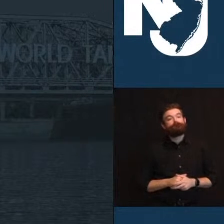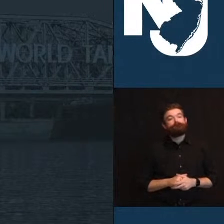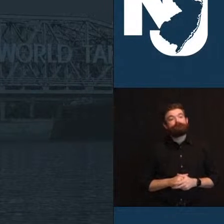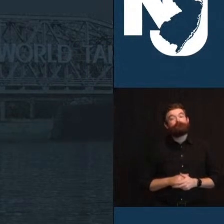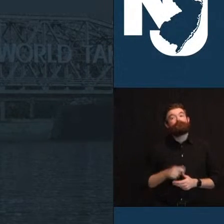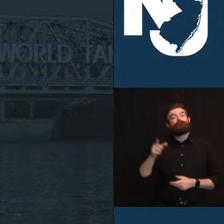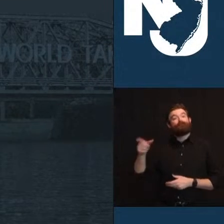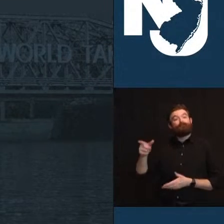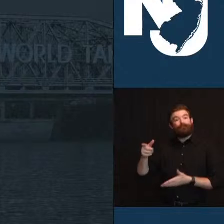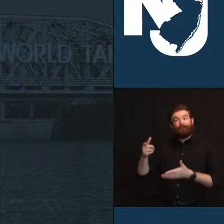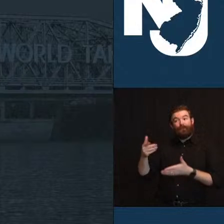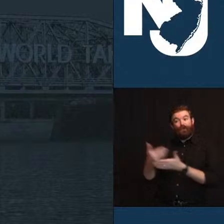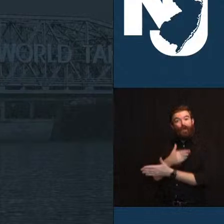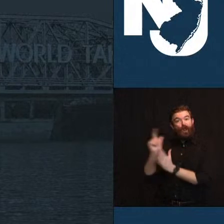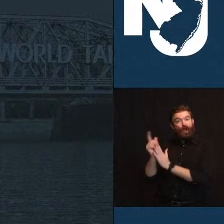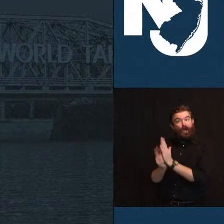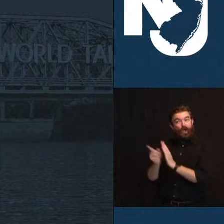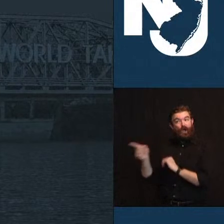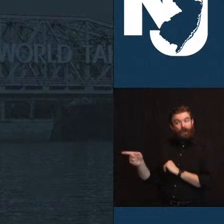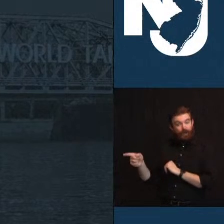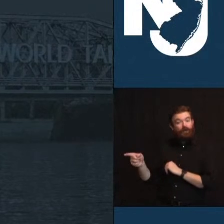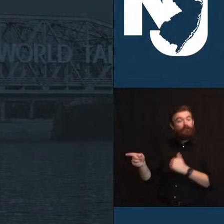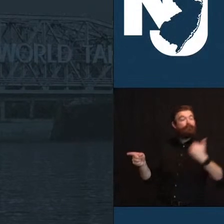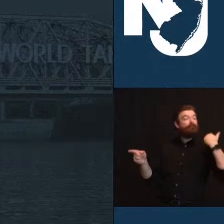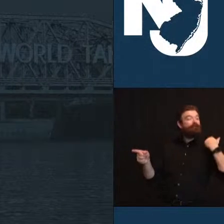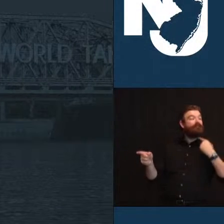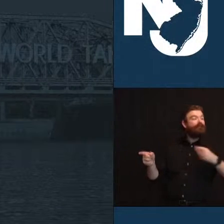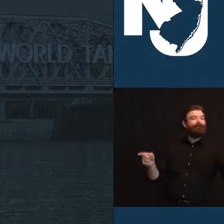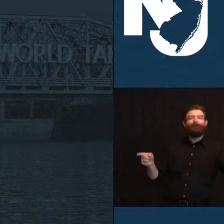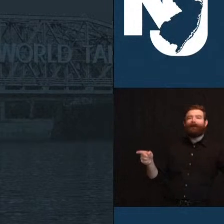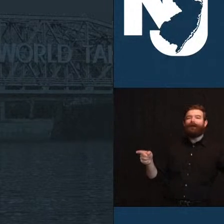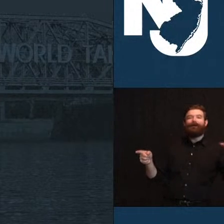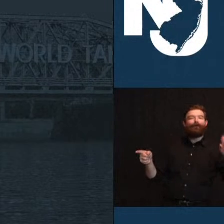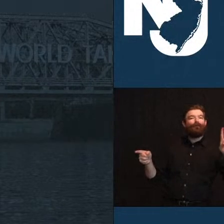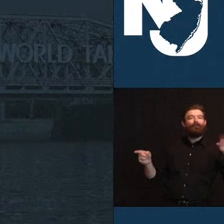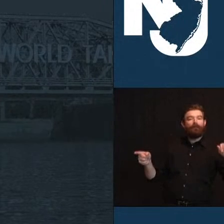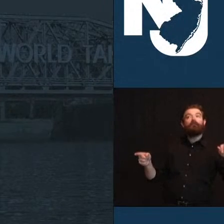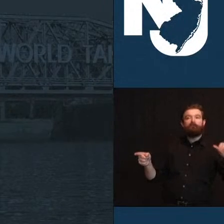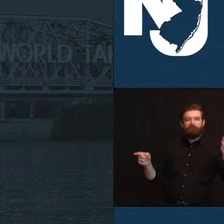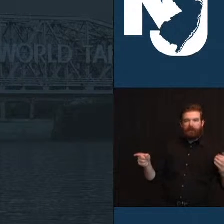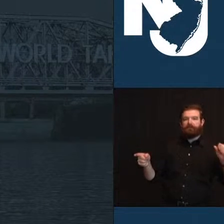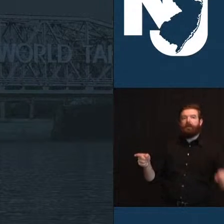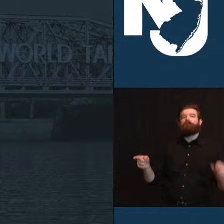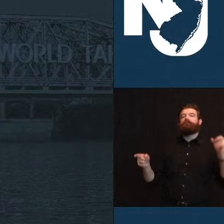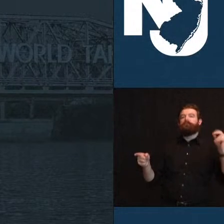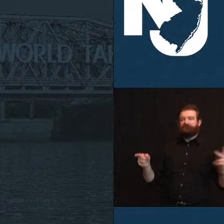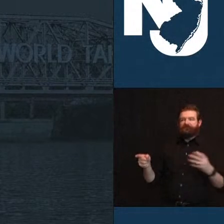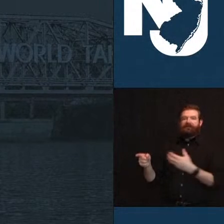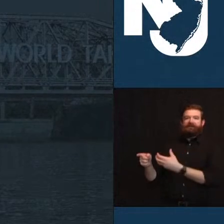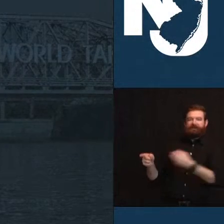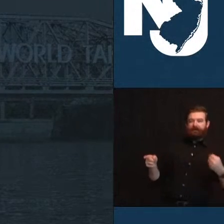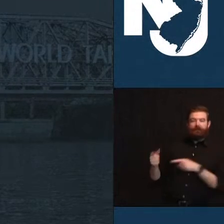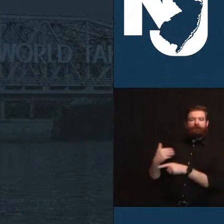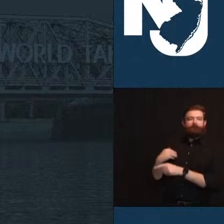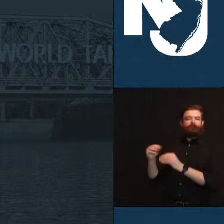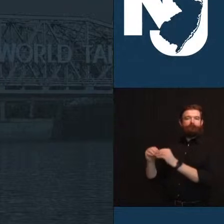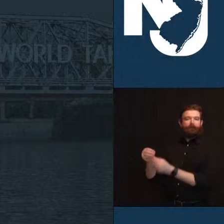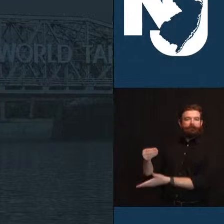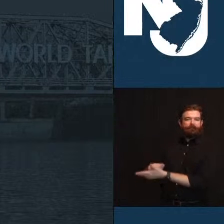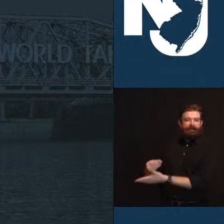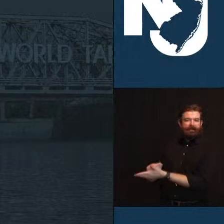hard, hand in glove, with the Department of Labor to get every penny into the wallets of New Jerseyans whose jobs have been impacted